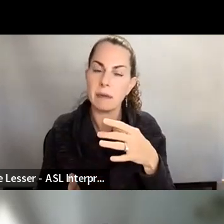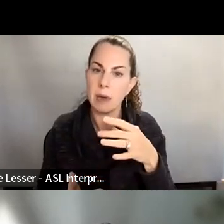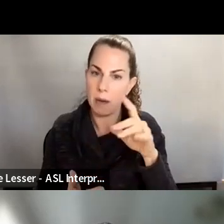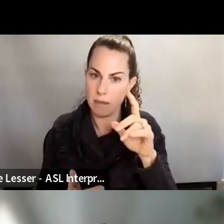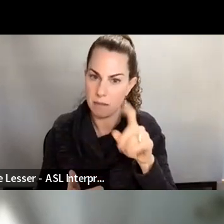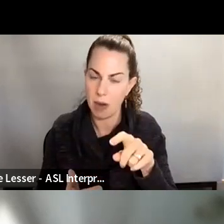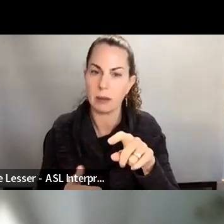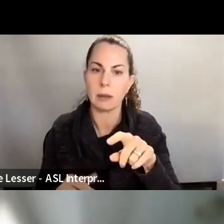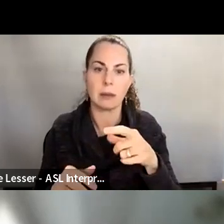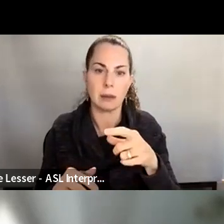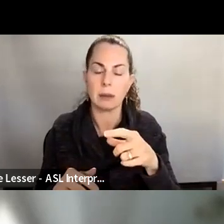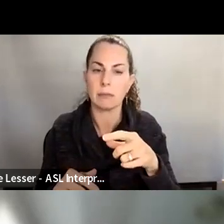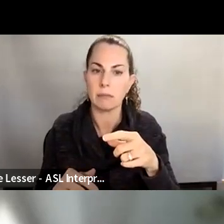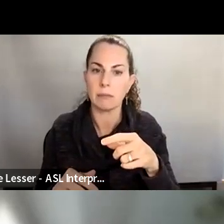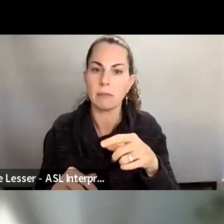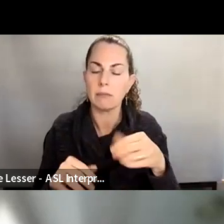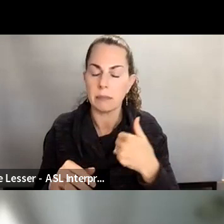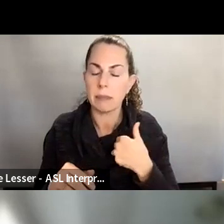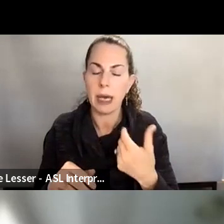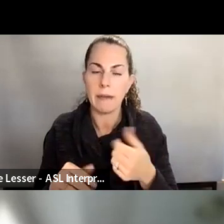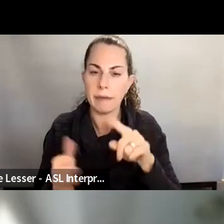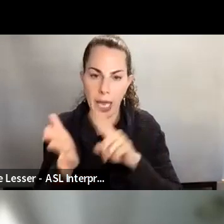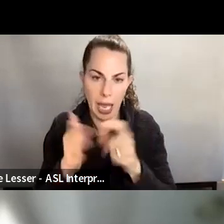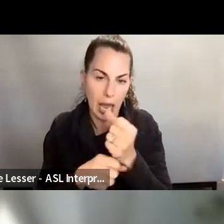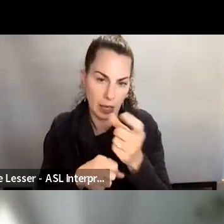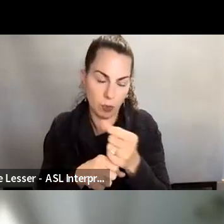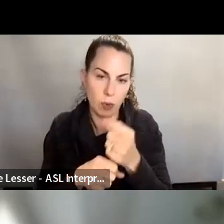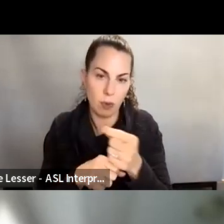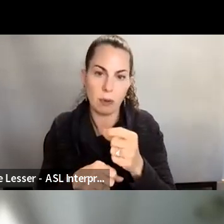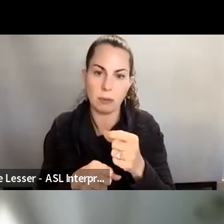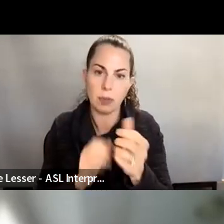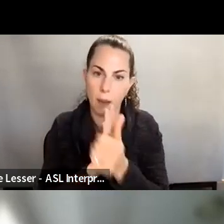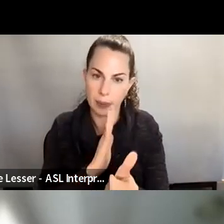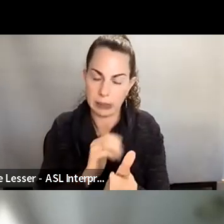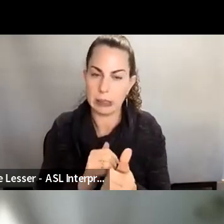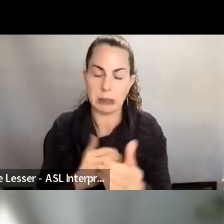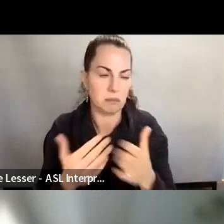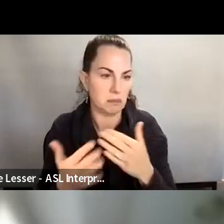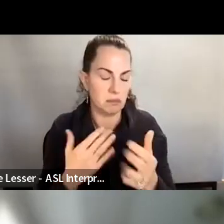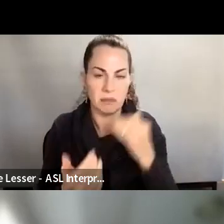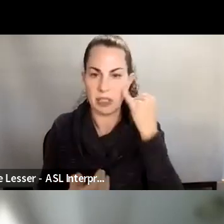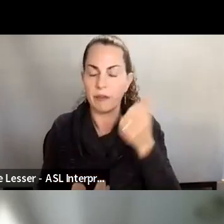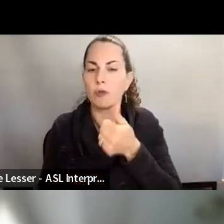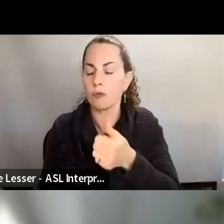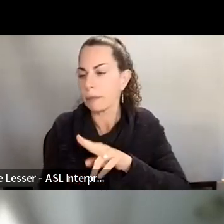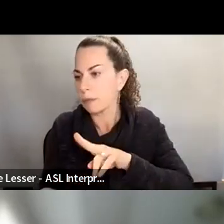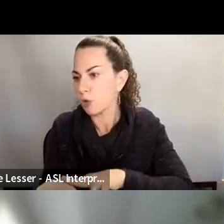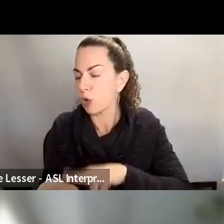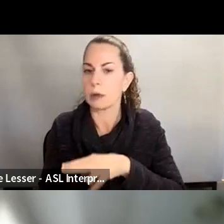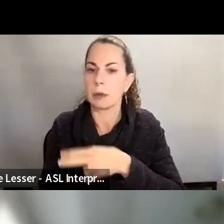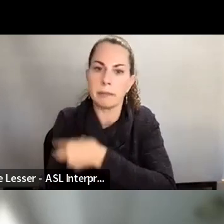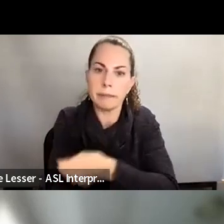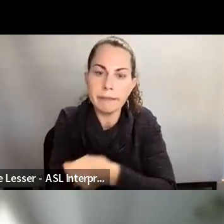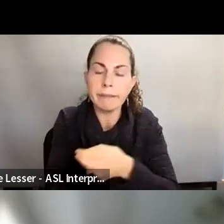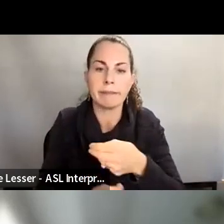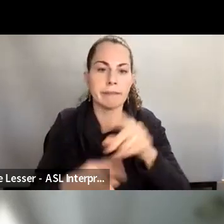competencies have to be done, whether you're a respiratory therapist, a phlebotomist, a nurse, etc. And there is,